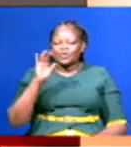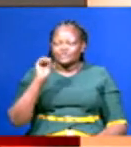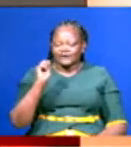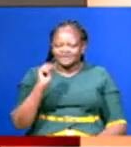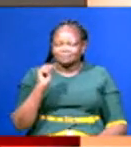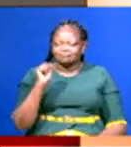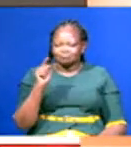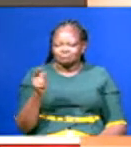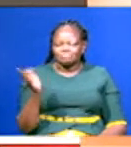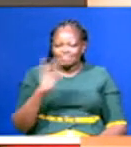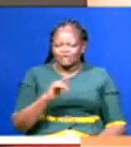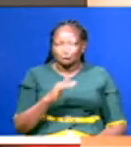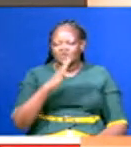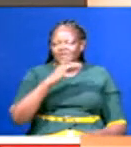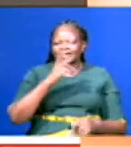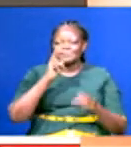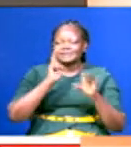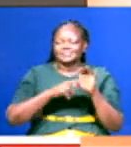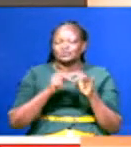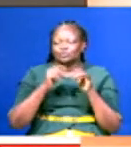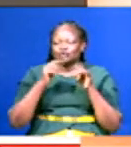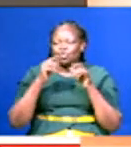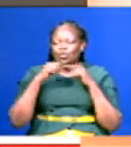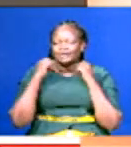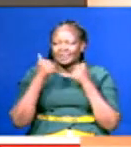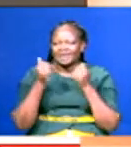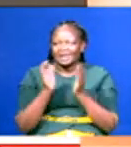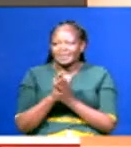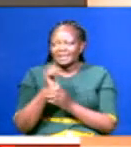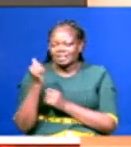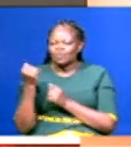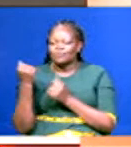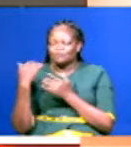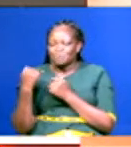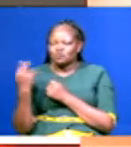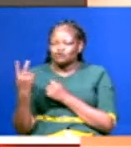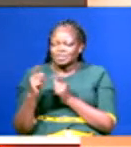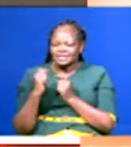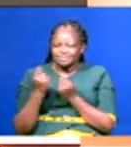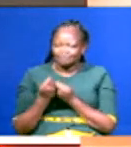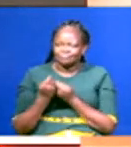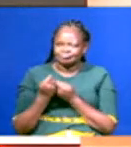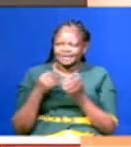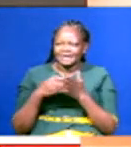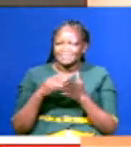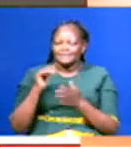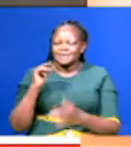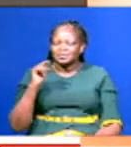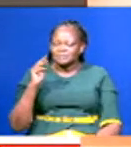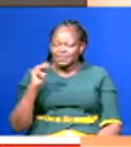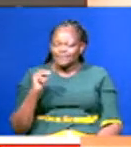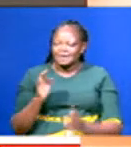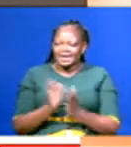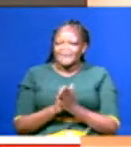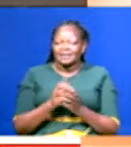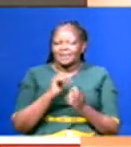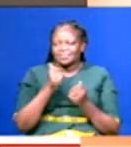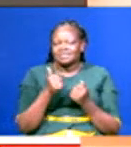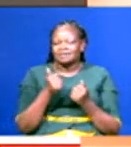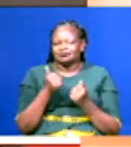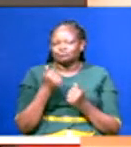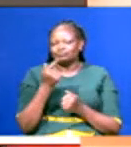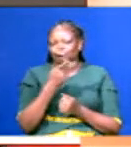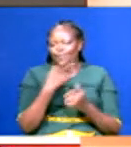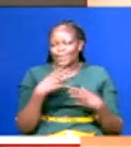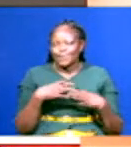as Chelsea host Borussia Dortmund, while Benfica will be up against Belgium's Club Brugge. Meanwhile, Reece James and Christian Pulisic